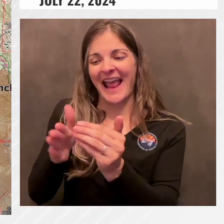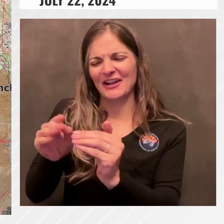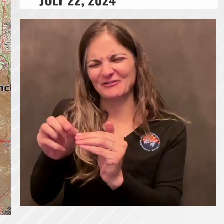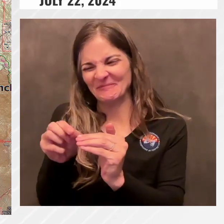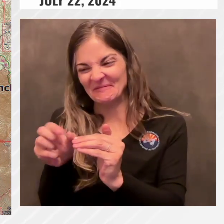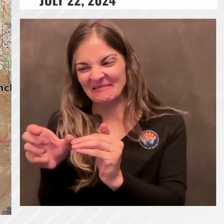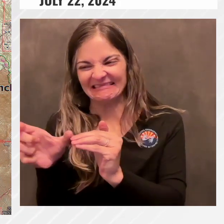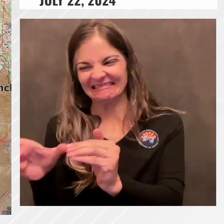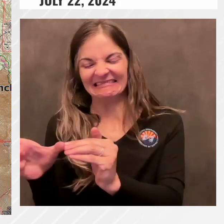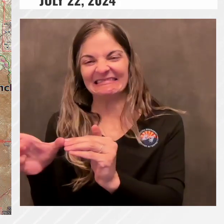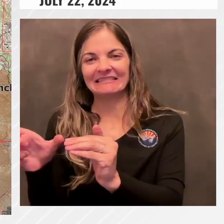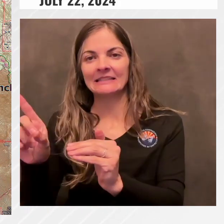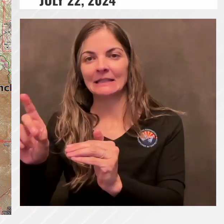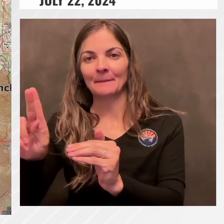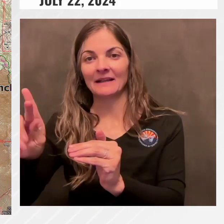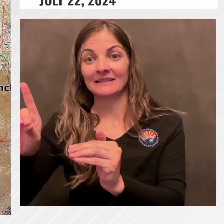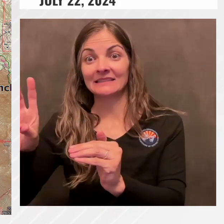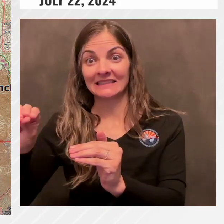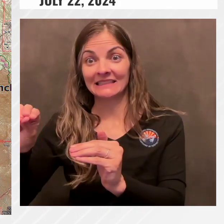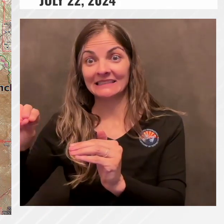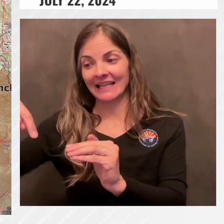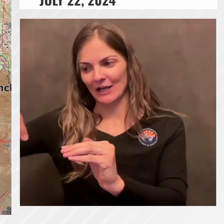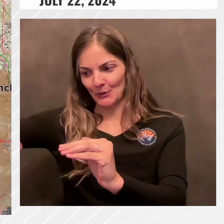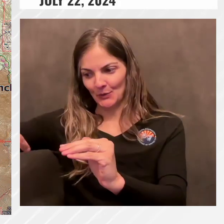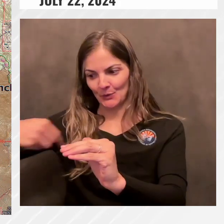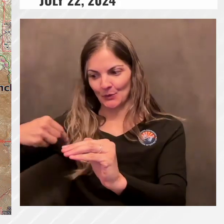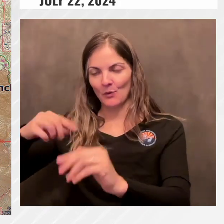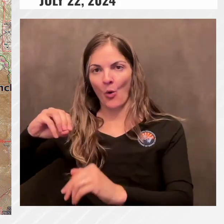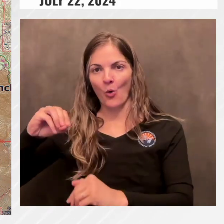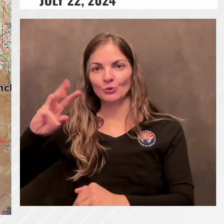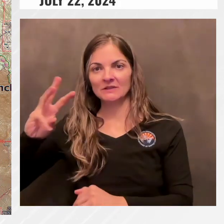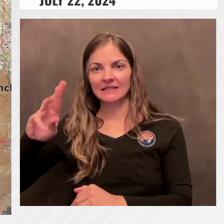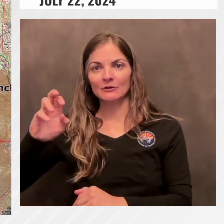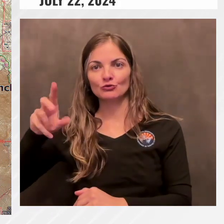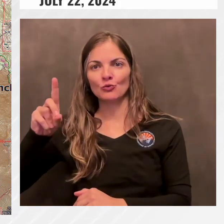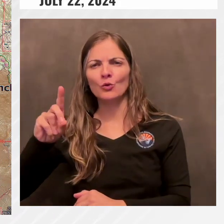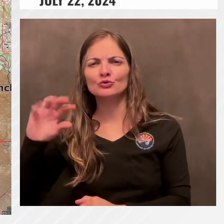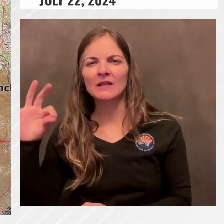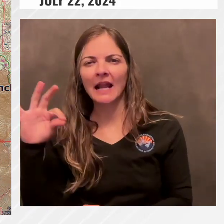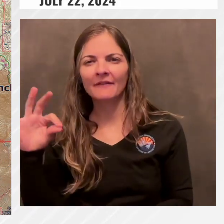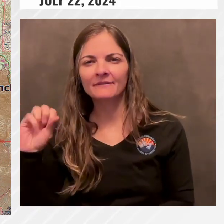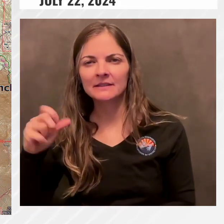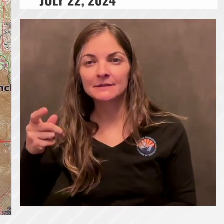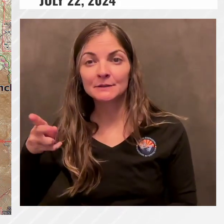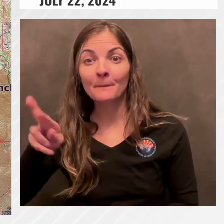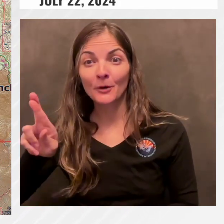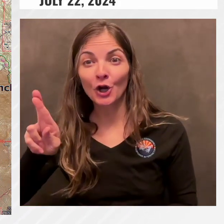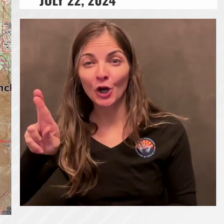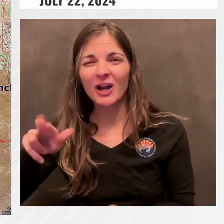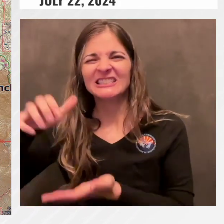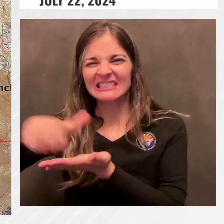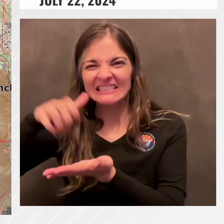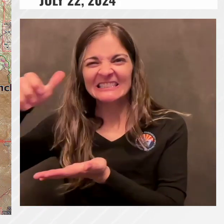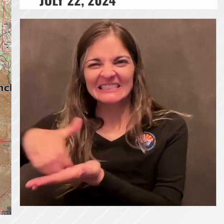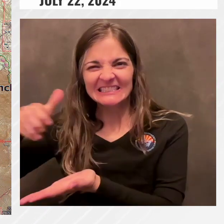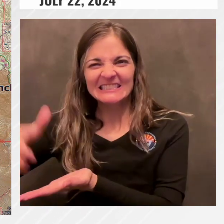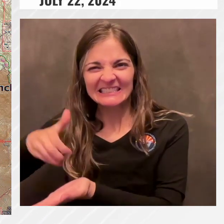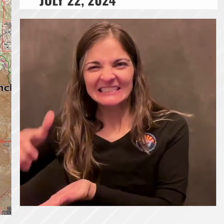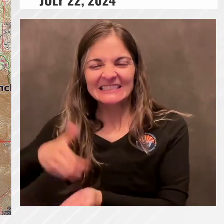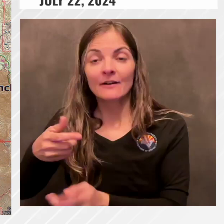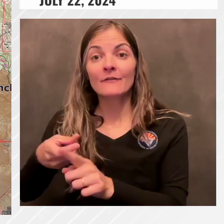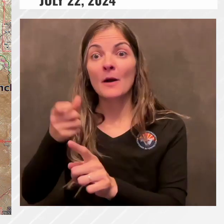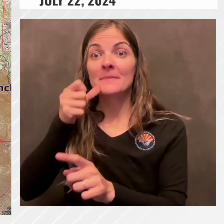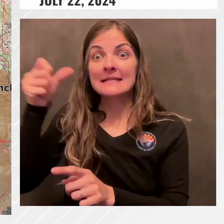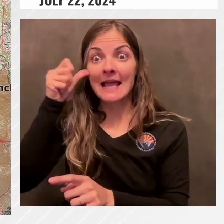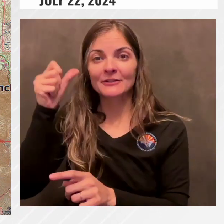down the 06 road to the F spur. Yesterday they tagged and extended off of that, and they